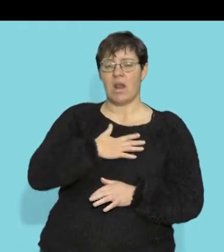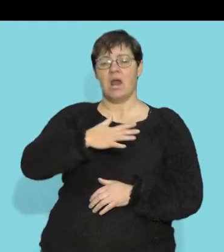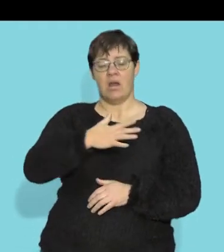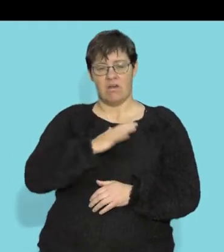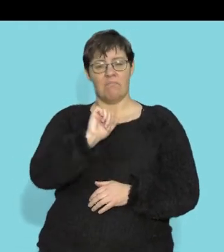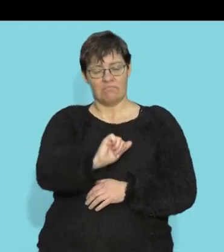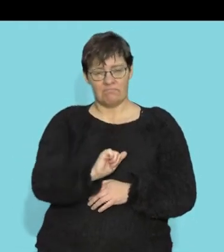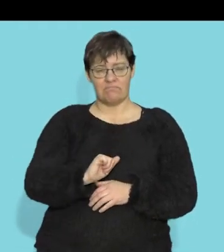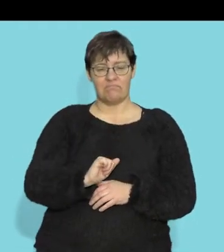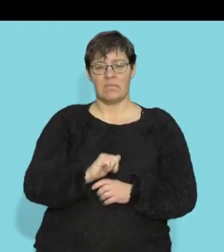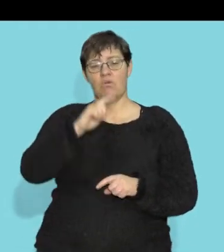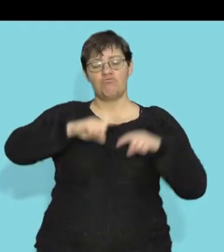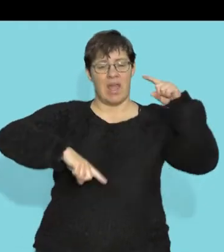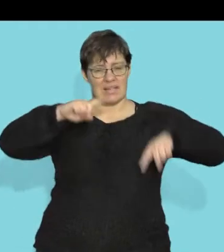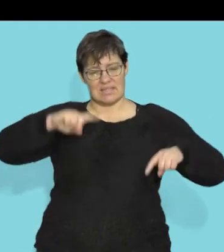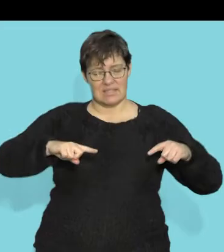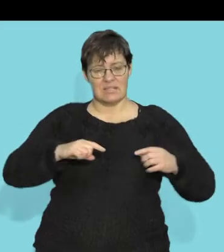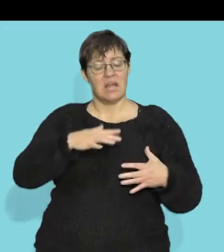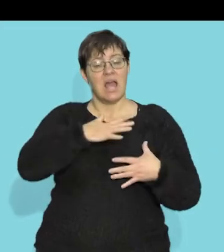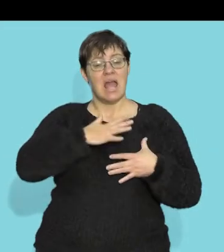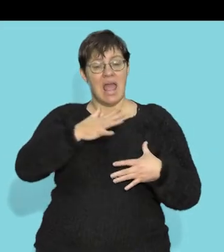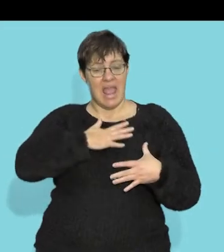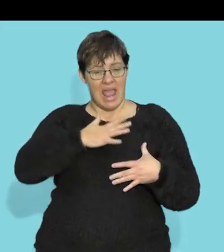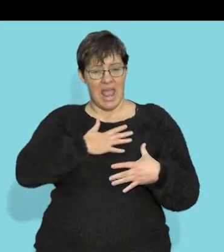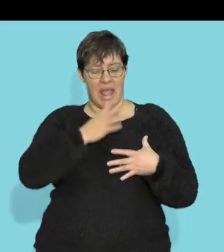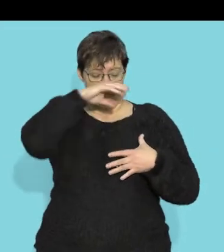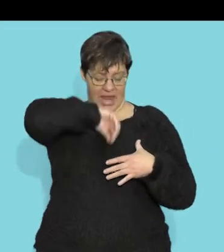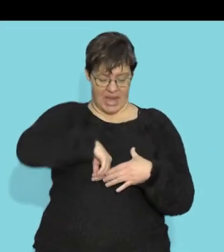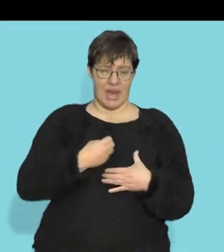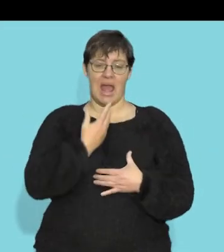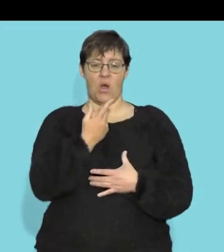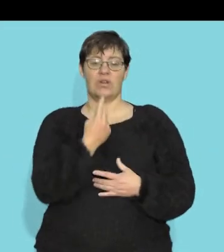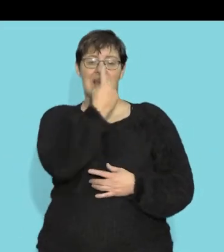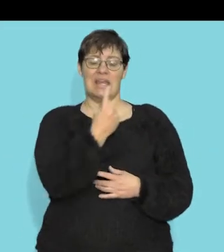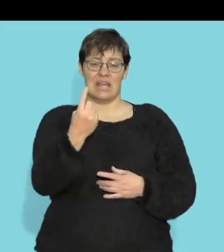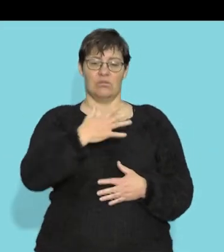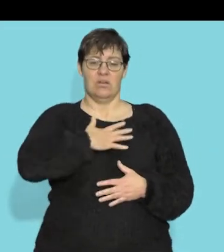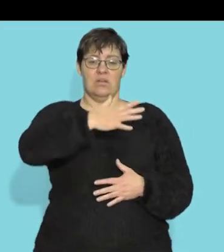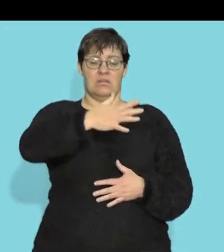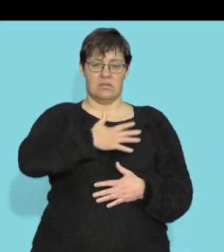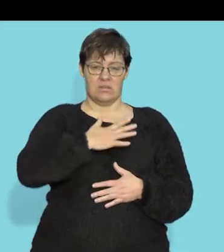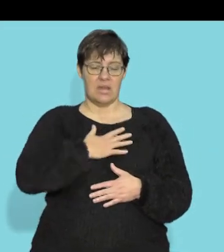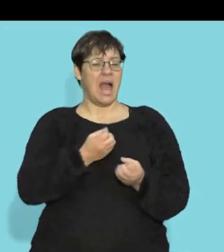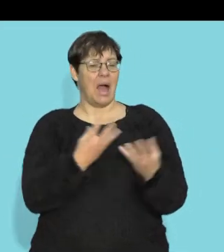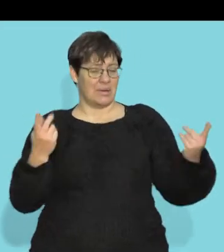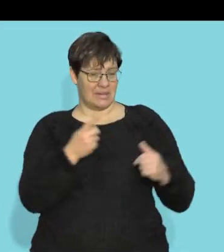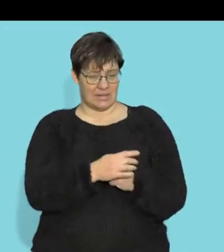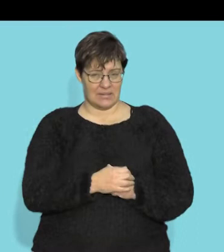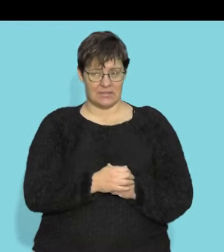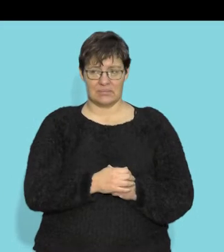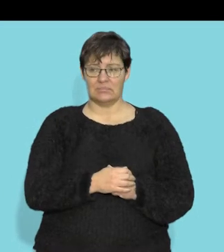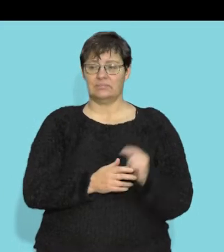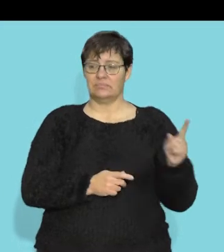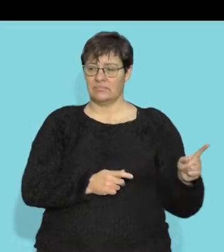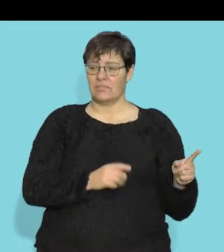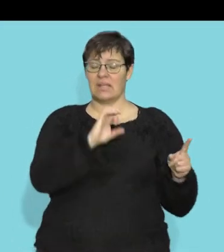to find out her breathing rate and the volume of air that moves in and out with every breath. Right, so this